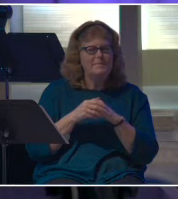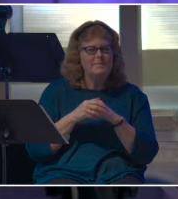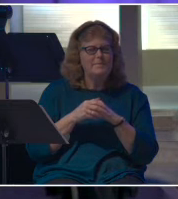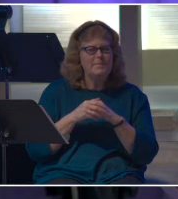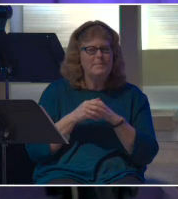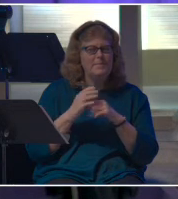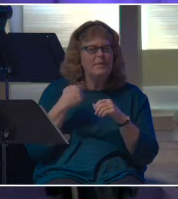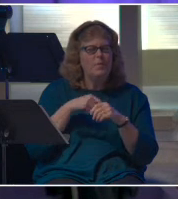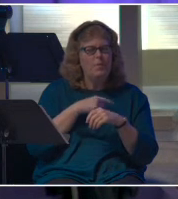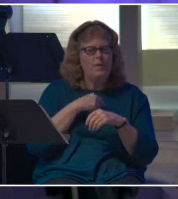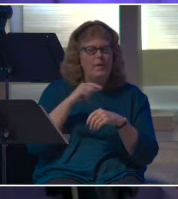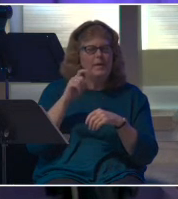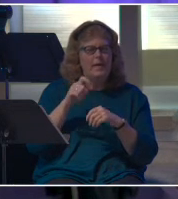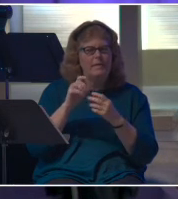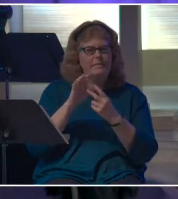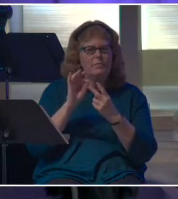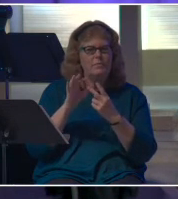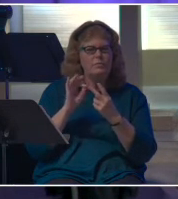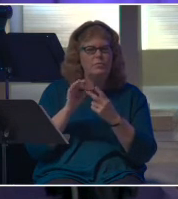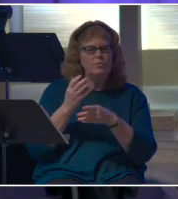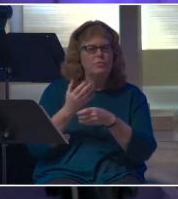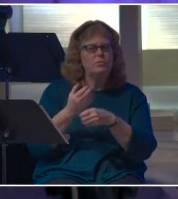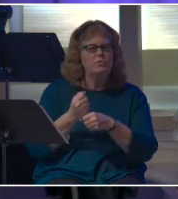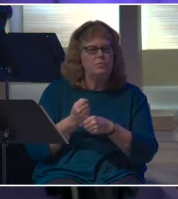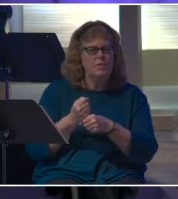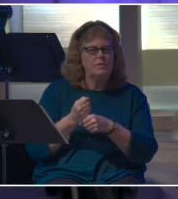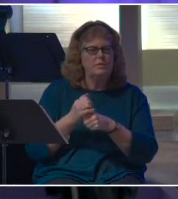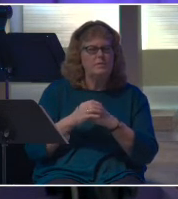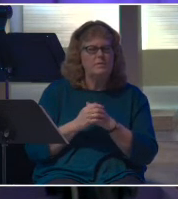But we have to choose trust.